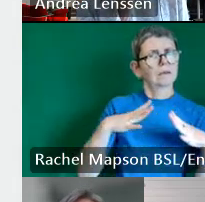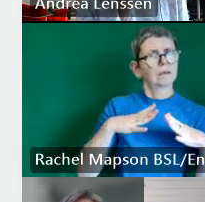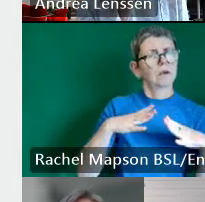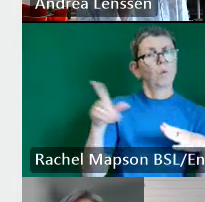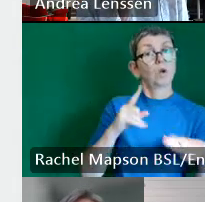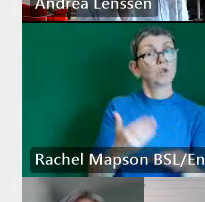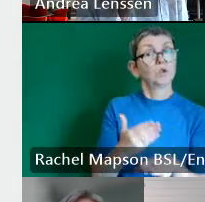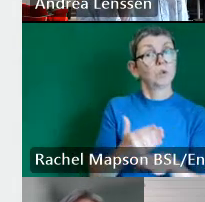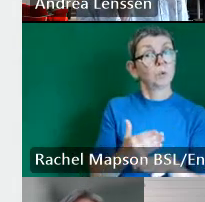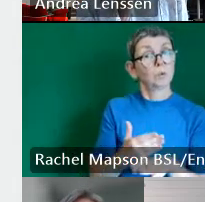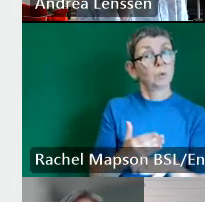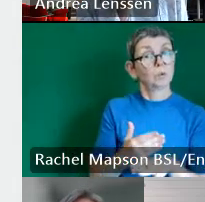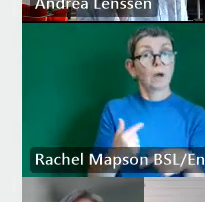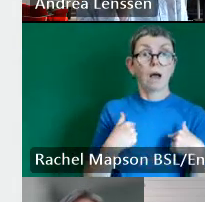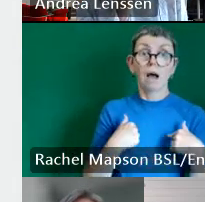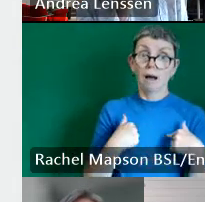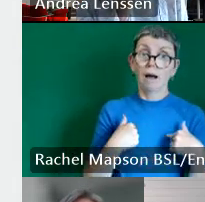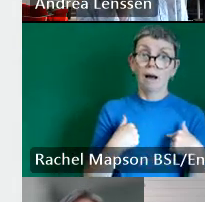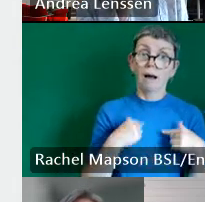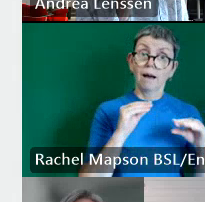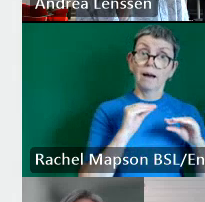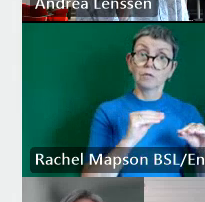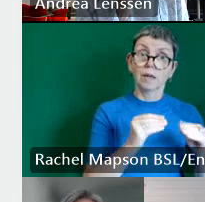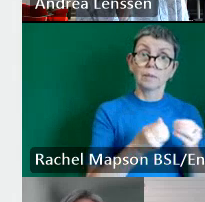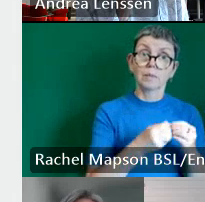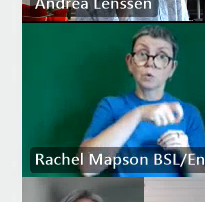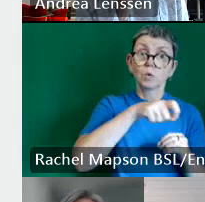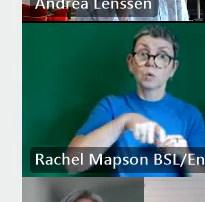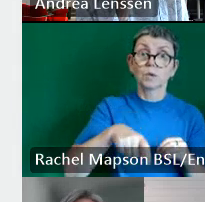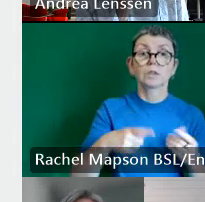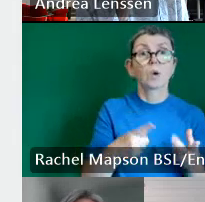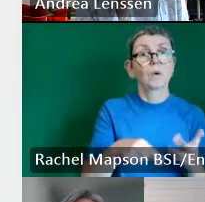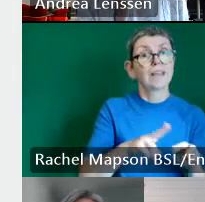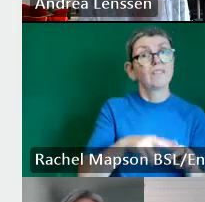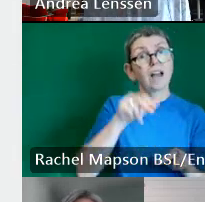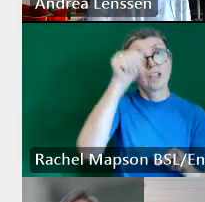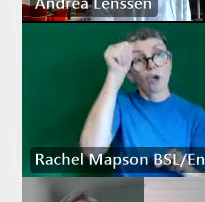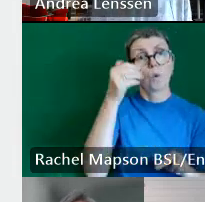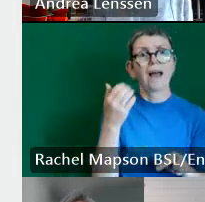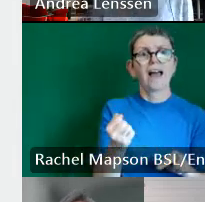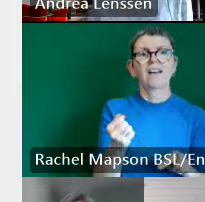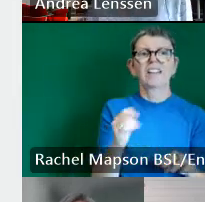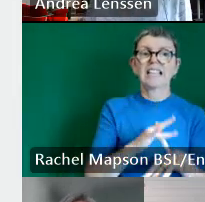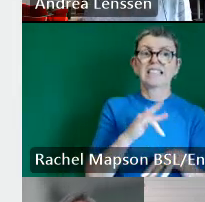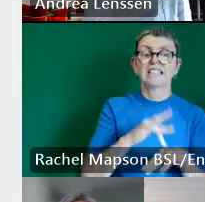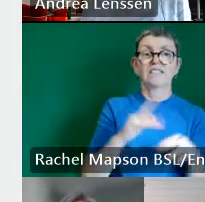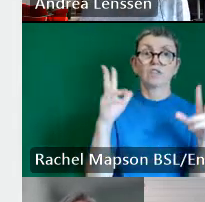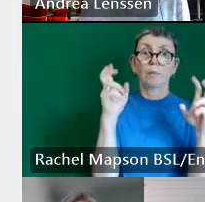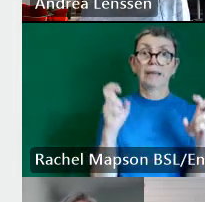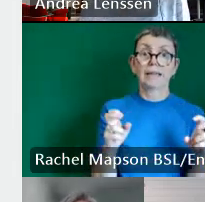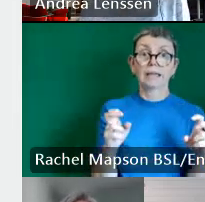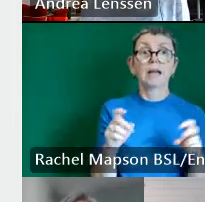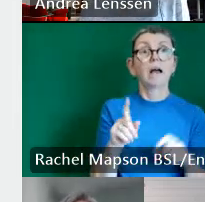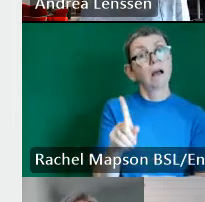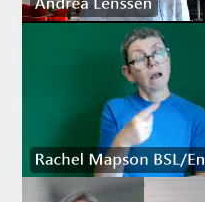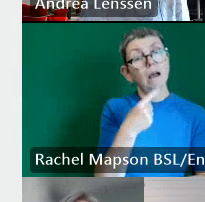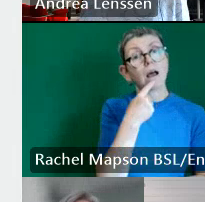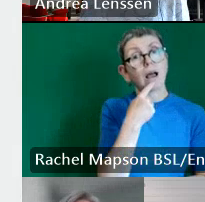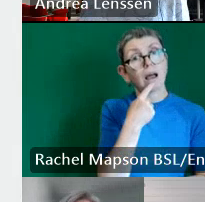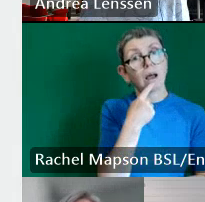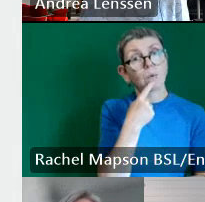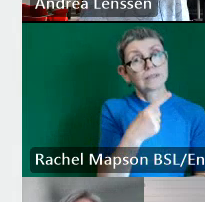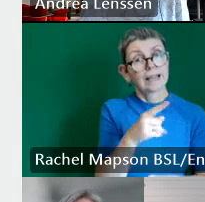this in my classroom actually. So if I knew I was going to be talking about a touchy subject, I would start off the conversation. I would start off the